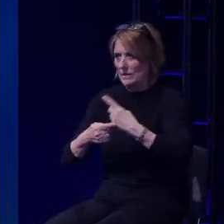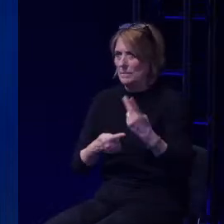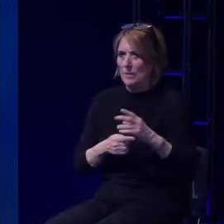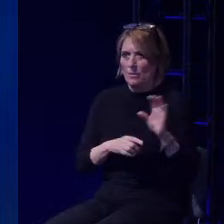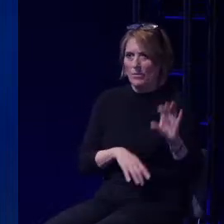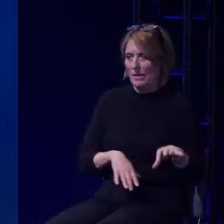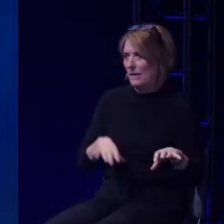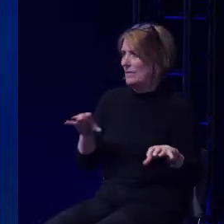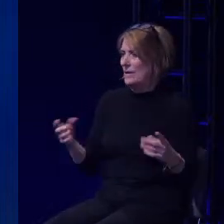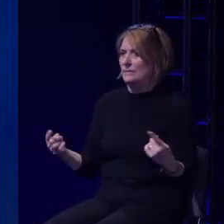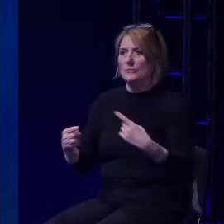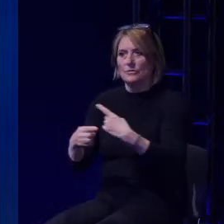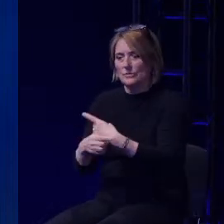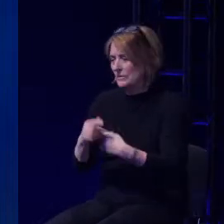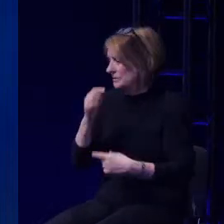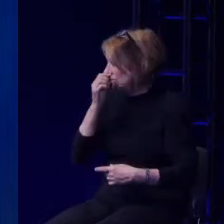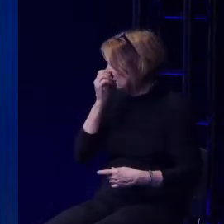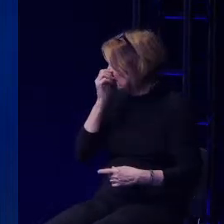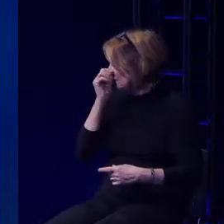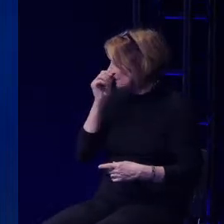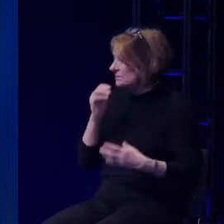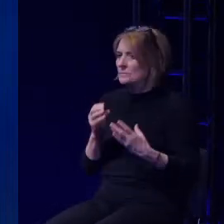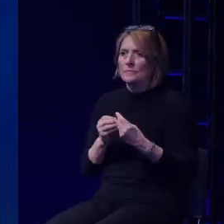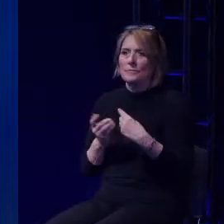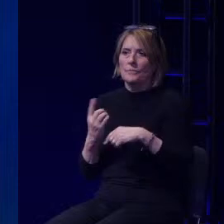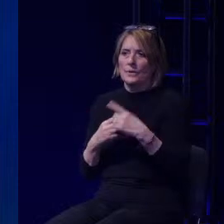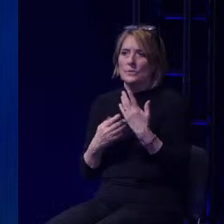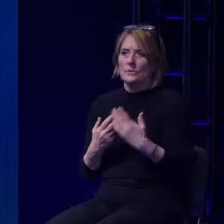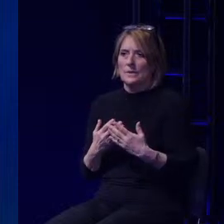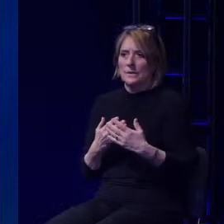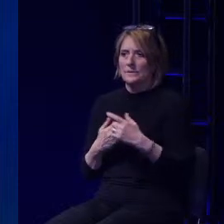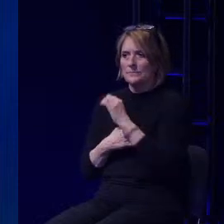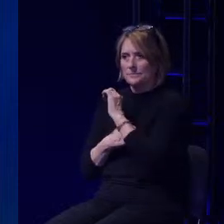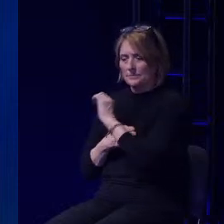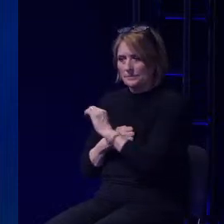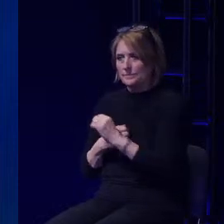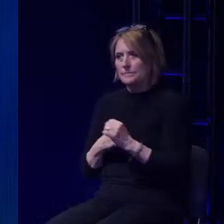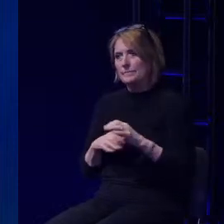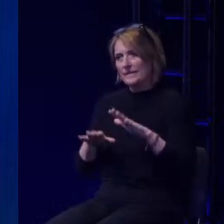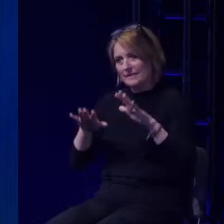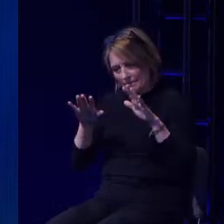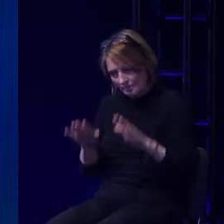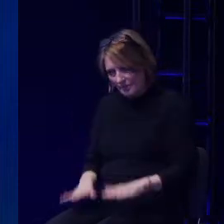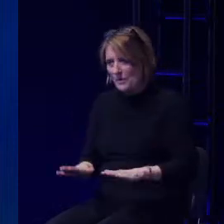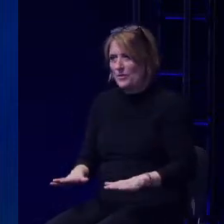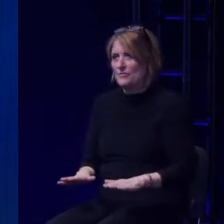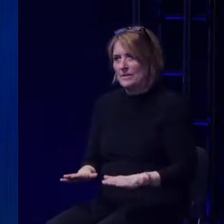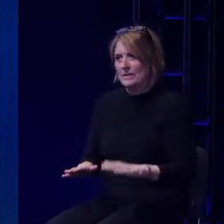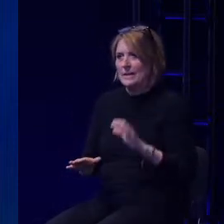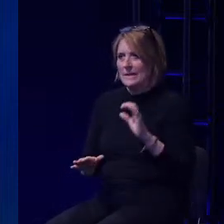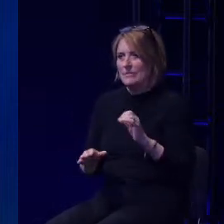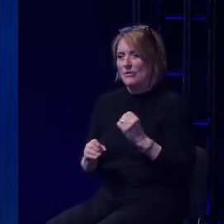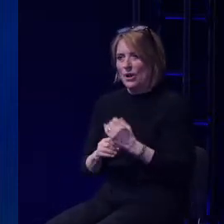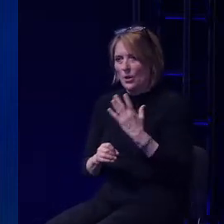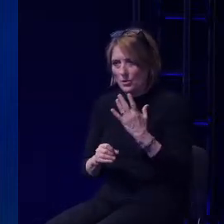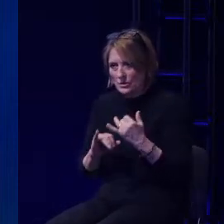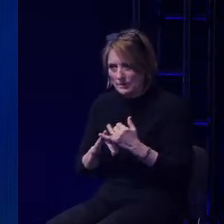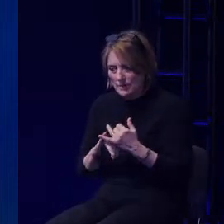will. With us here today, feet planted firmly on the ground, are Catherine Goldschmidt.